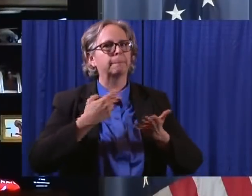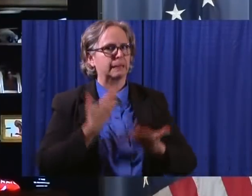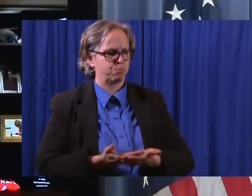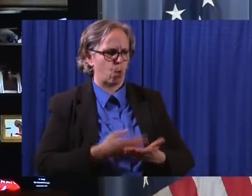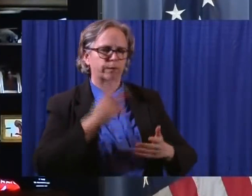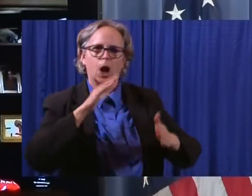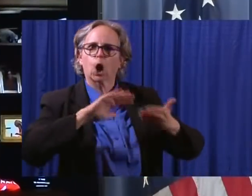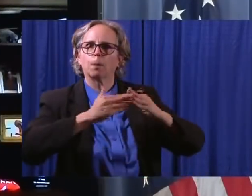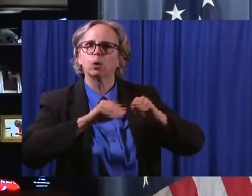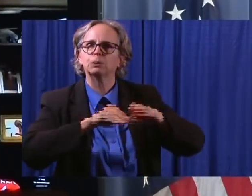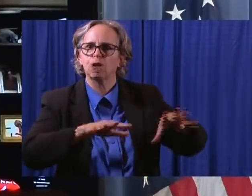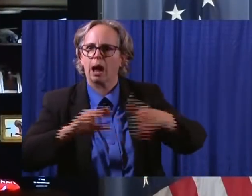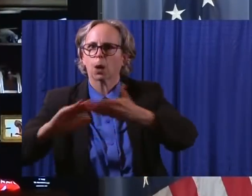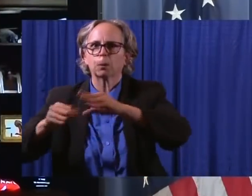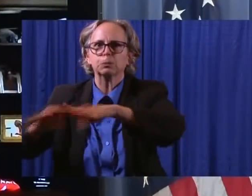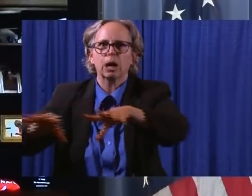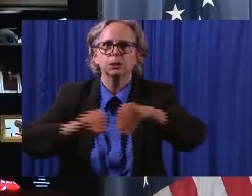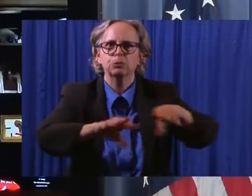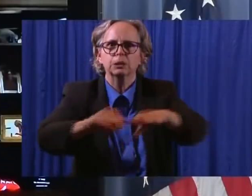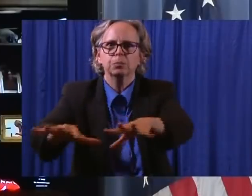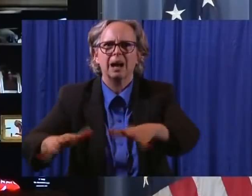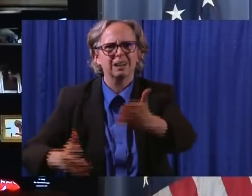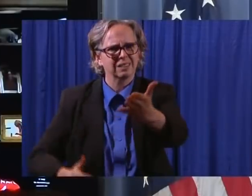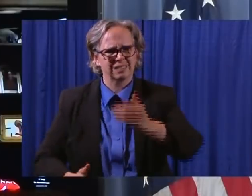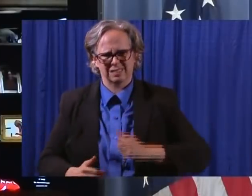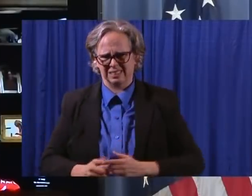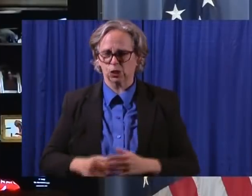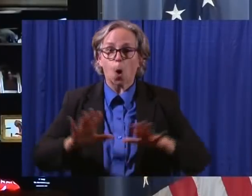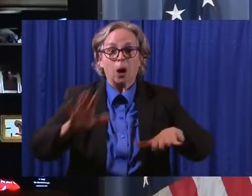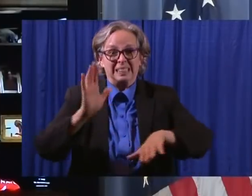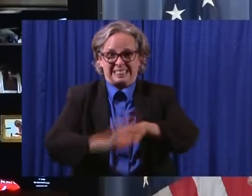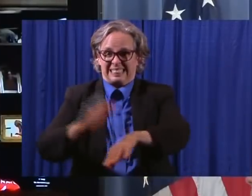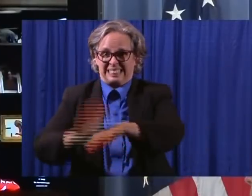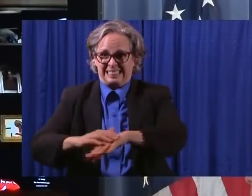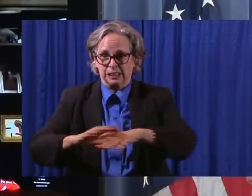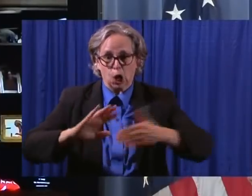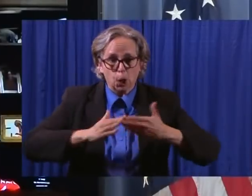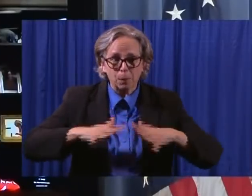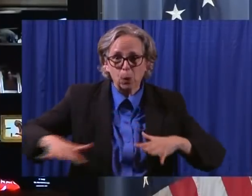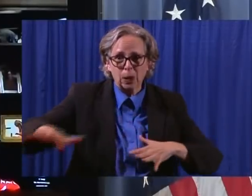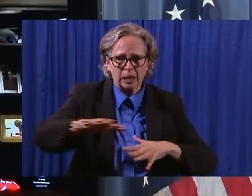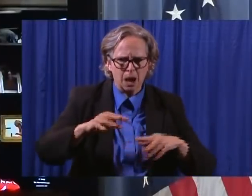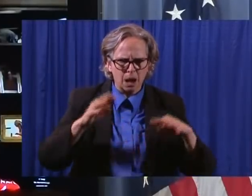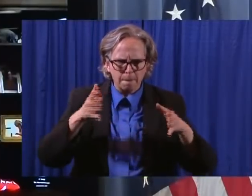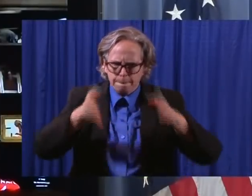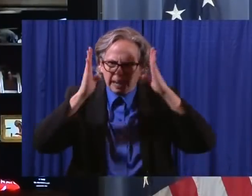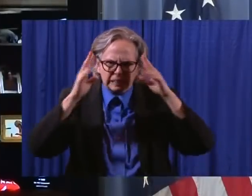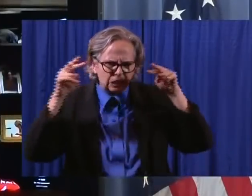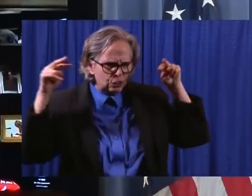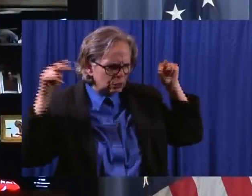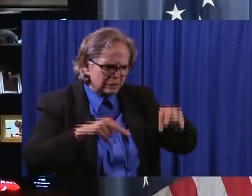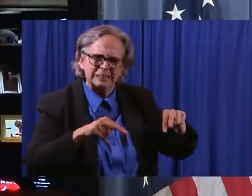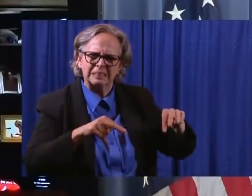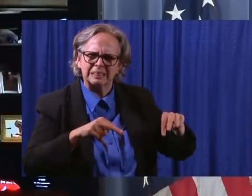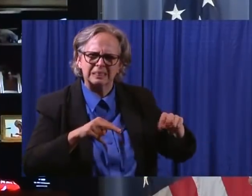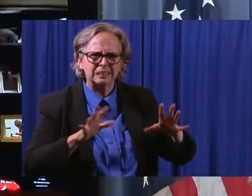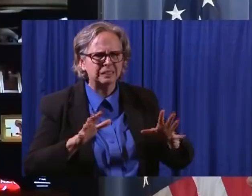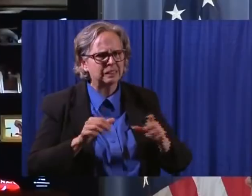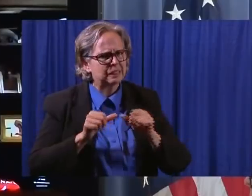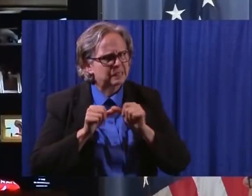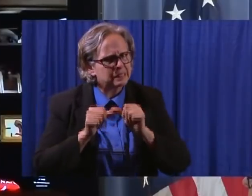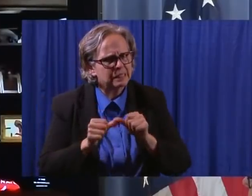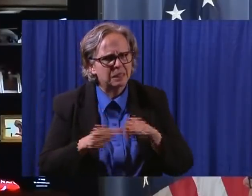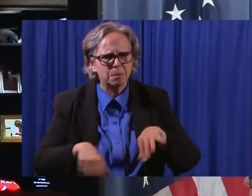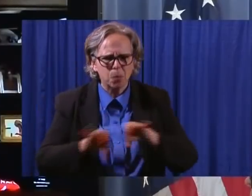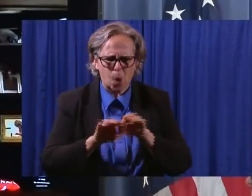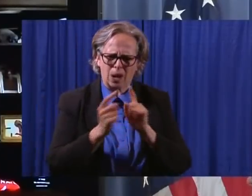recognize that the simple safety measures that really reduce the spread in our community are both needed and will be highly effective so that we can get